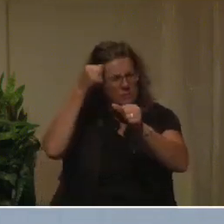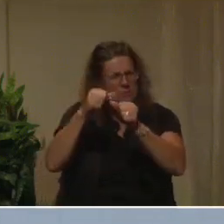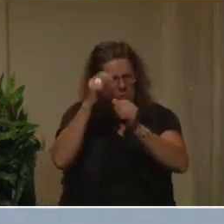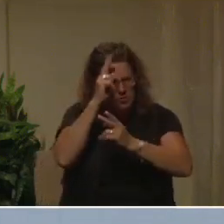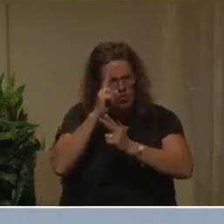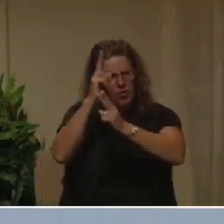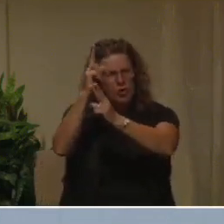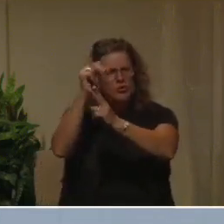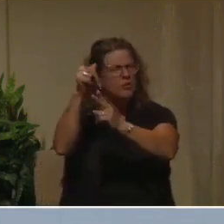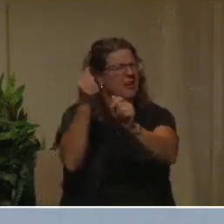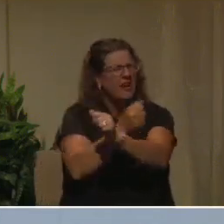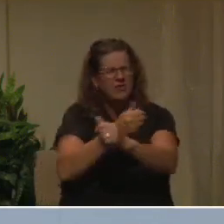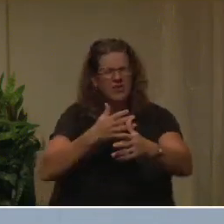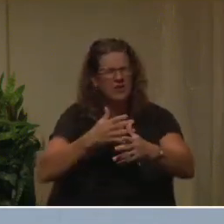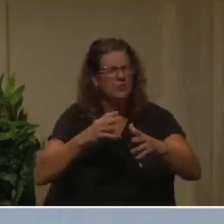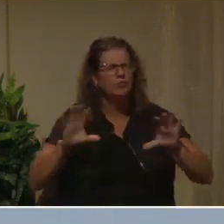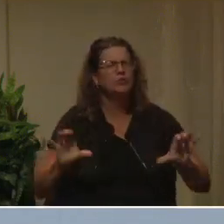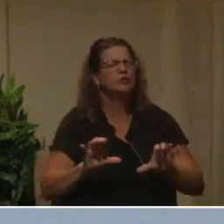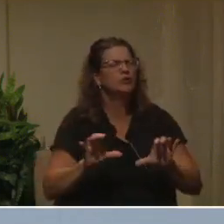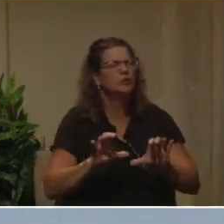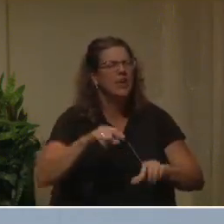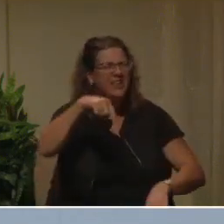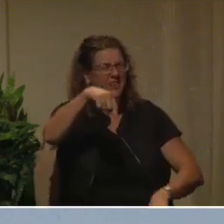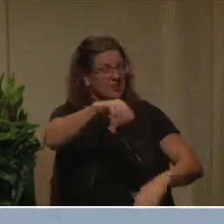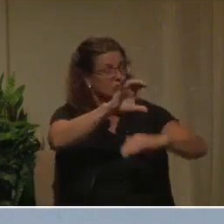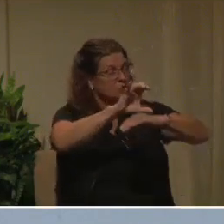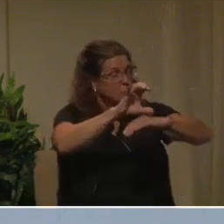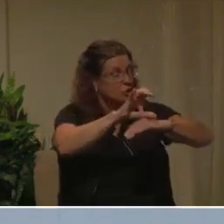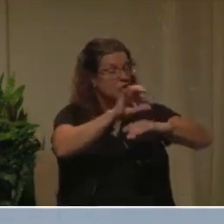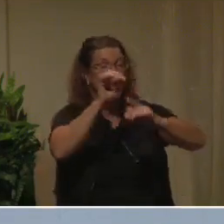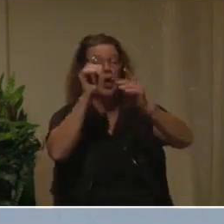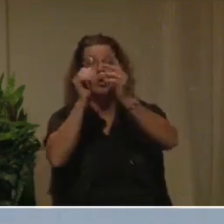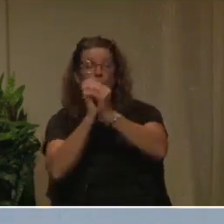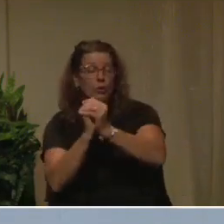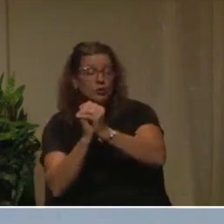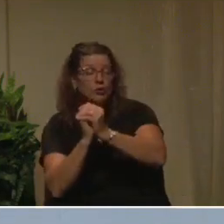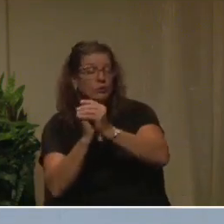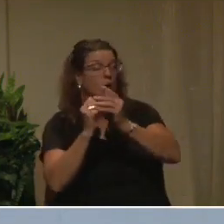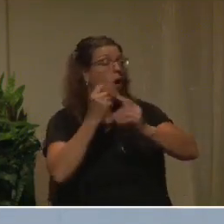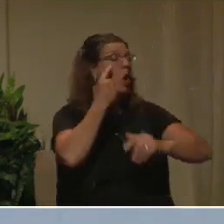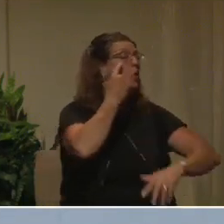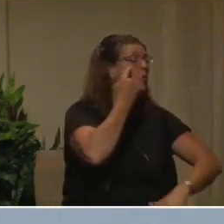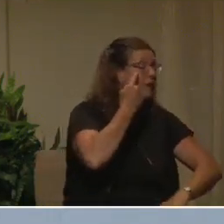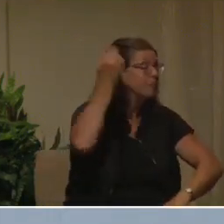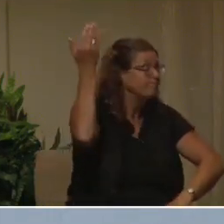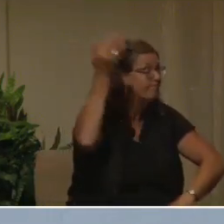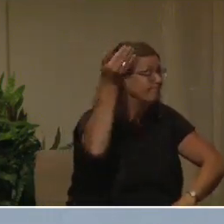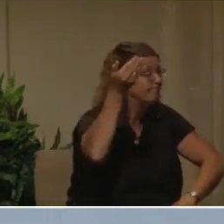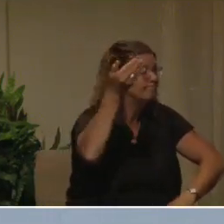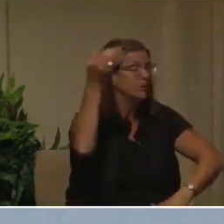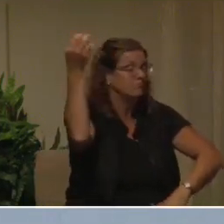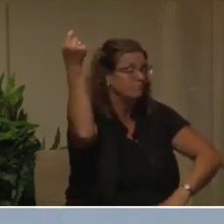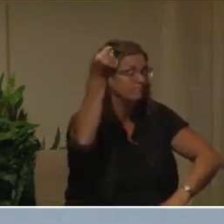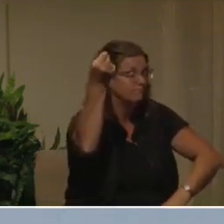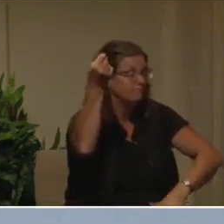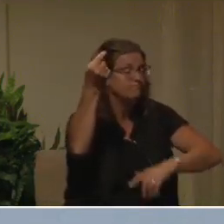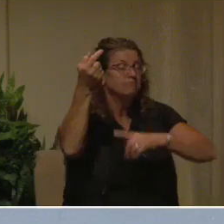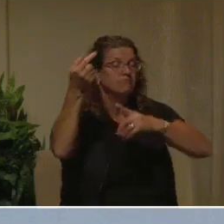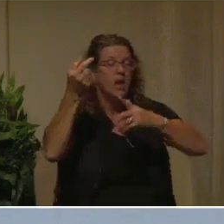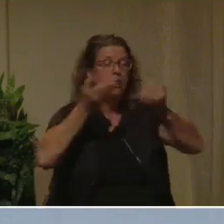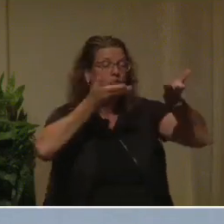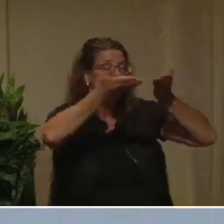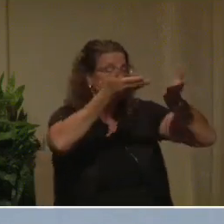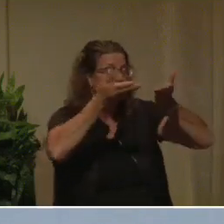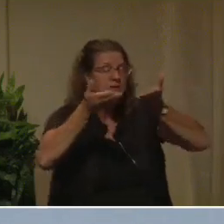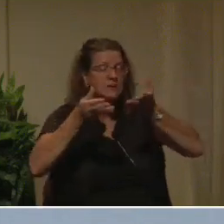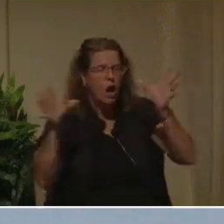for us as a church, that in our worship, in our witness, in our service, in our